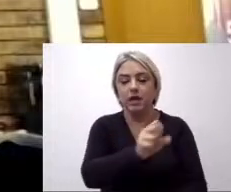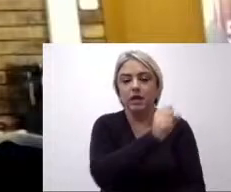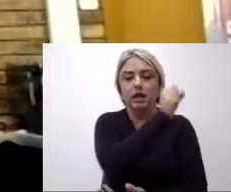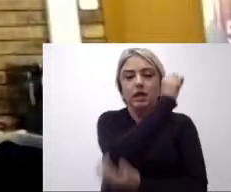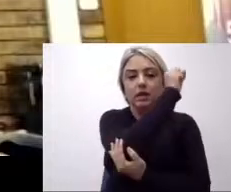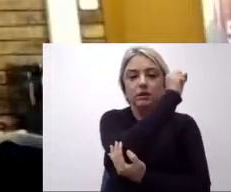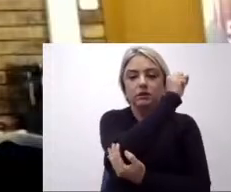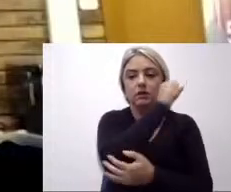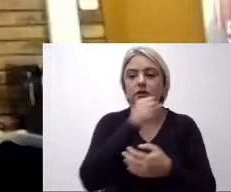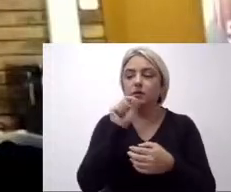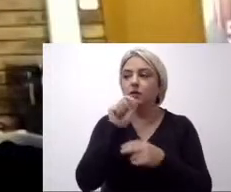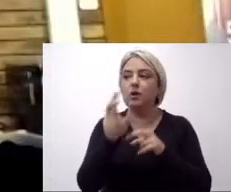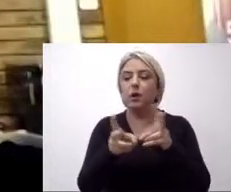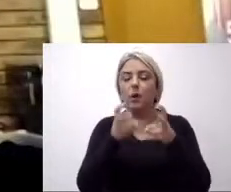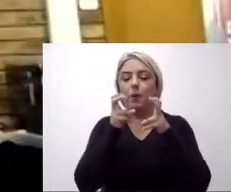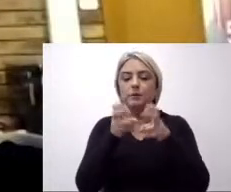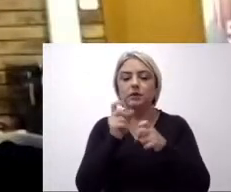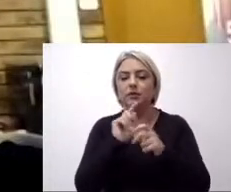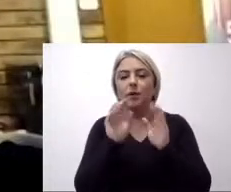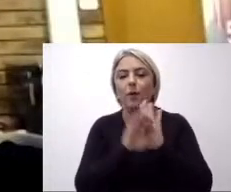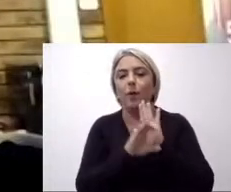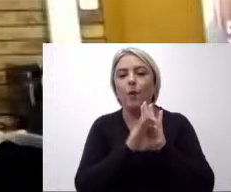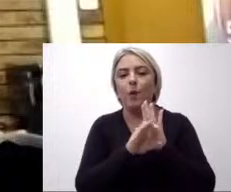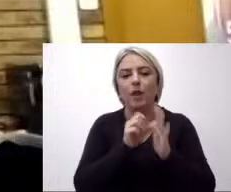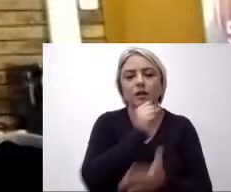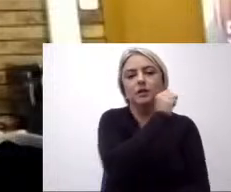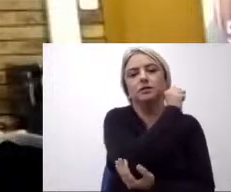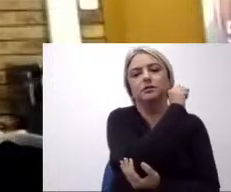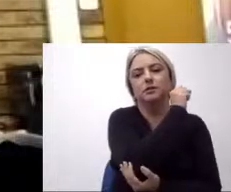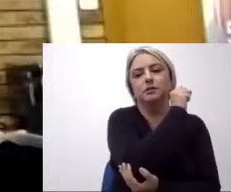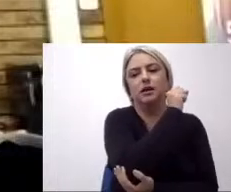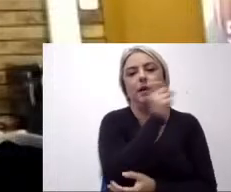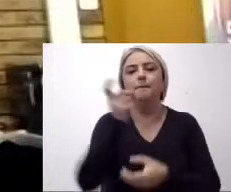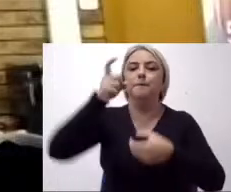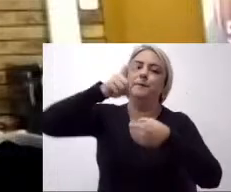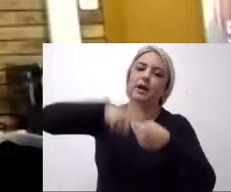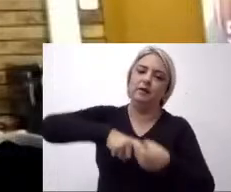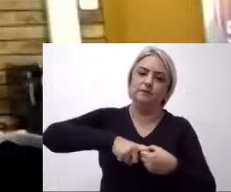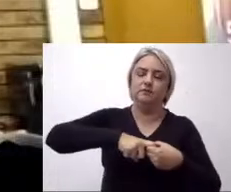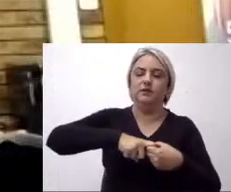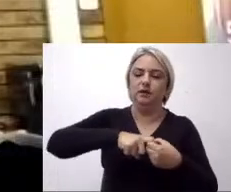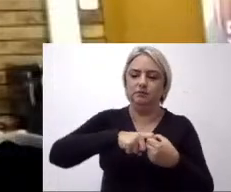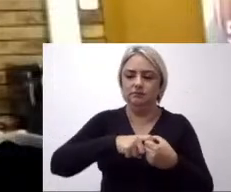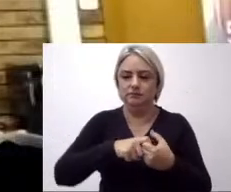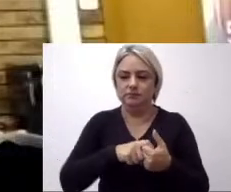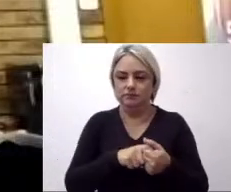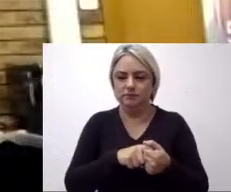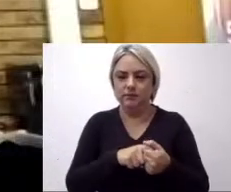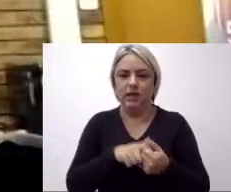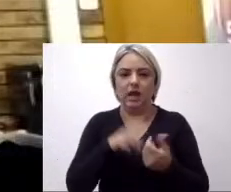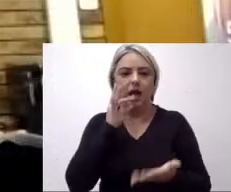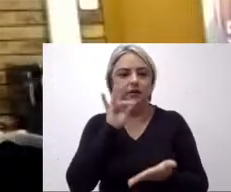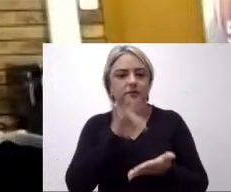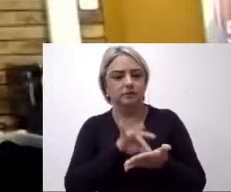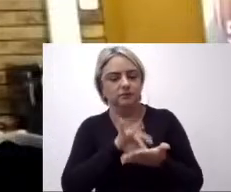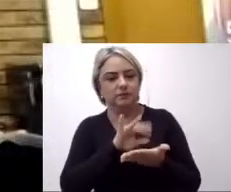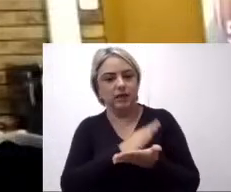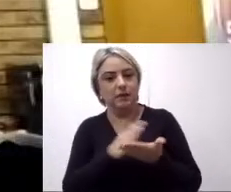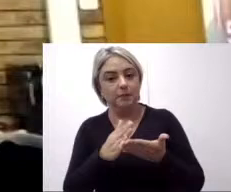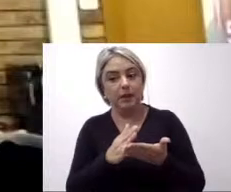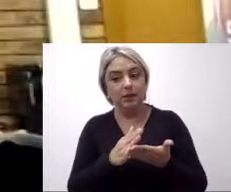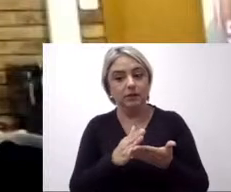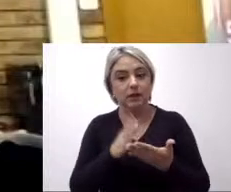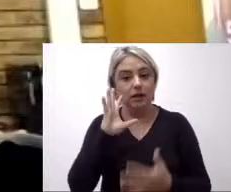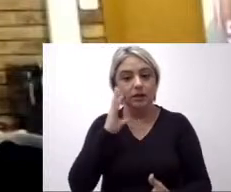of resistance. We've come back to the initial statement. Most of the solutions need to be